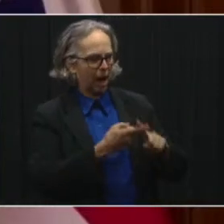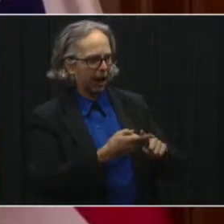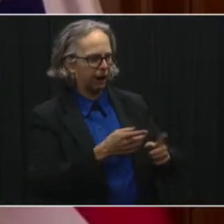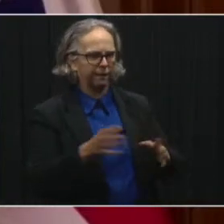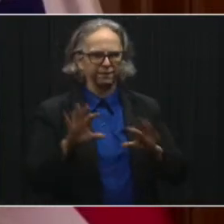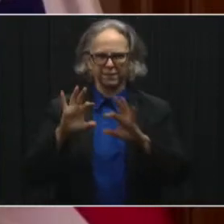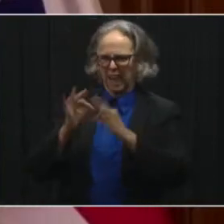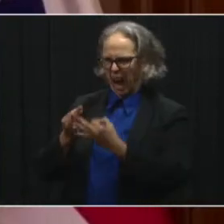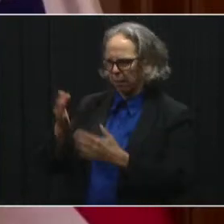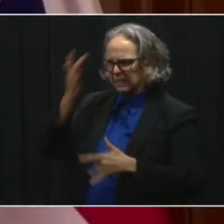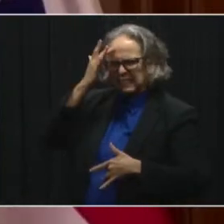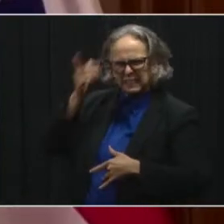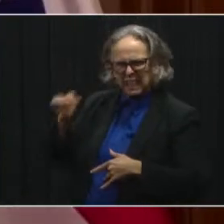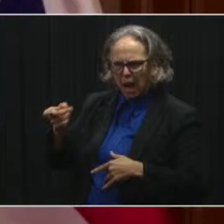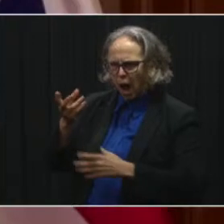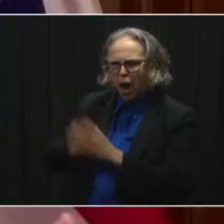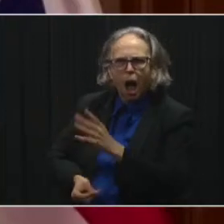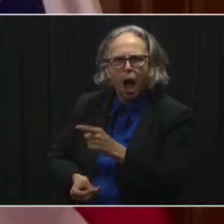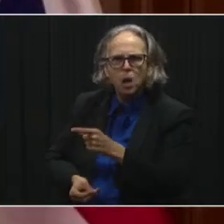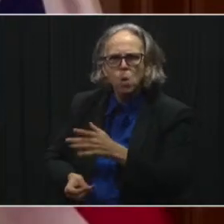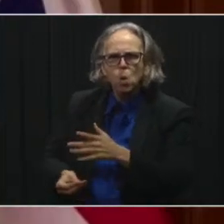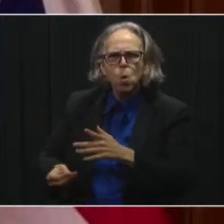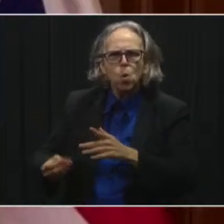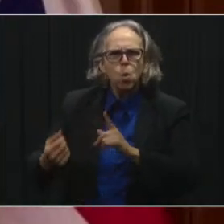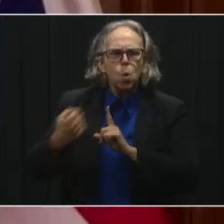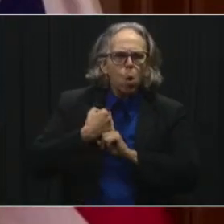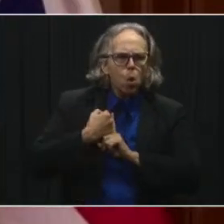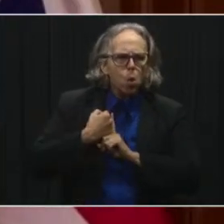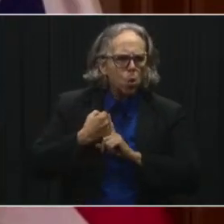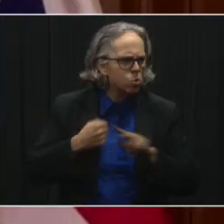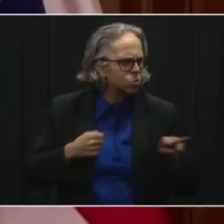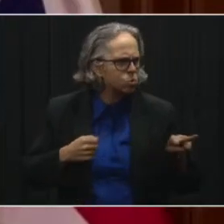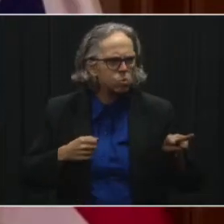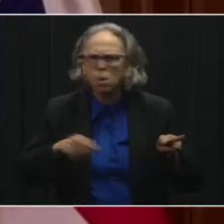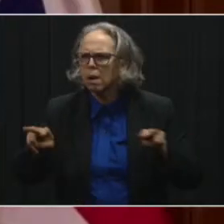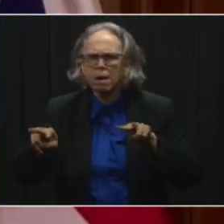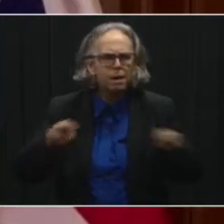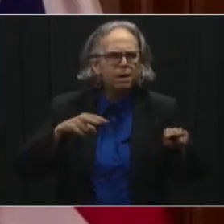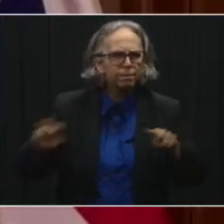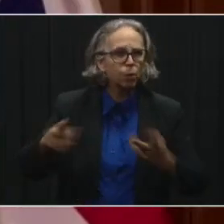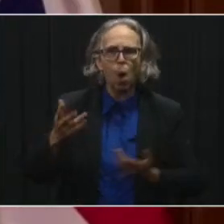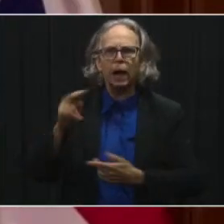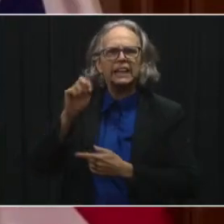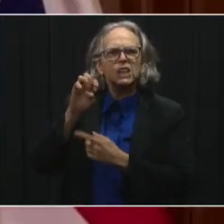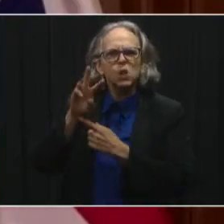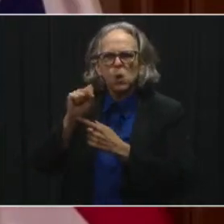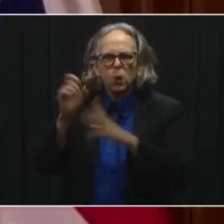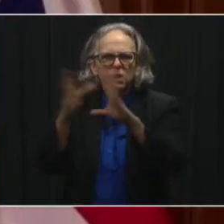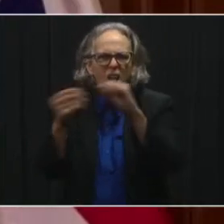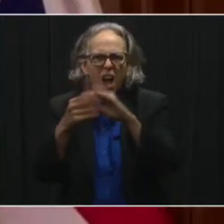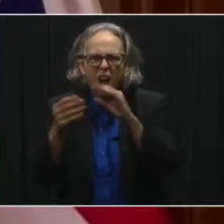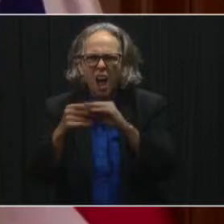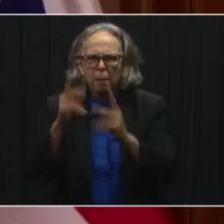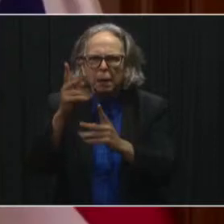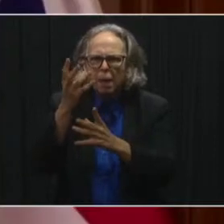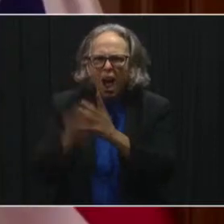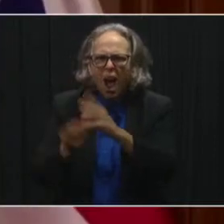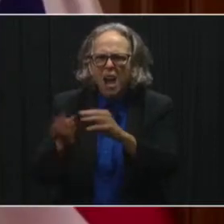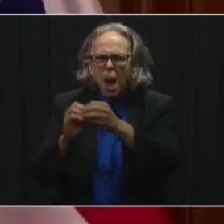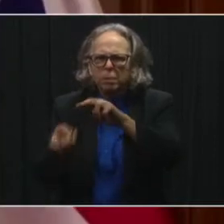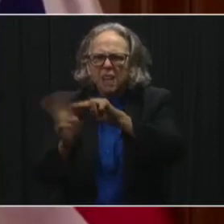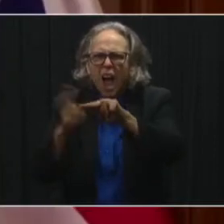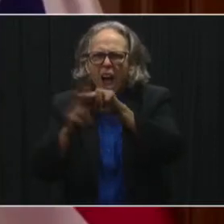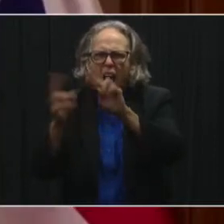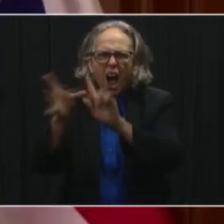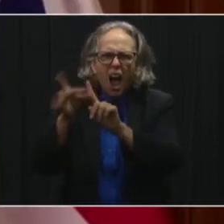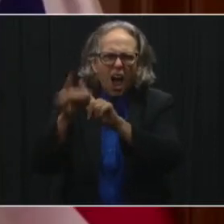died. They're seeing what's happened. They maybe see a story in the news, on TV, hear something on the radio.